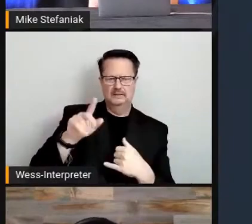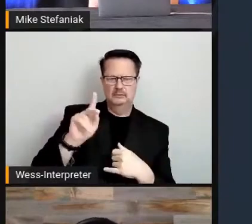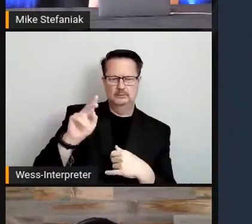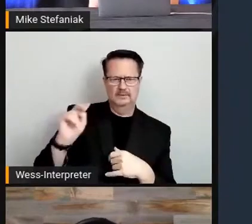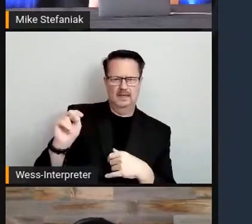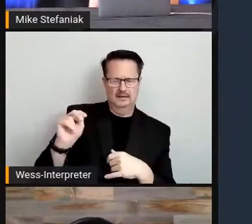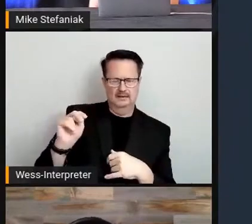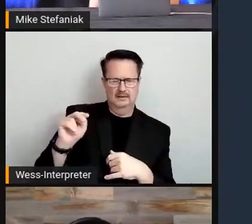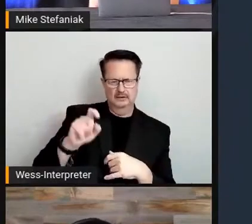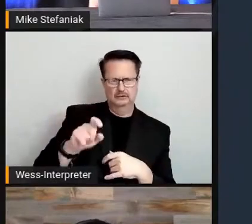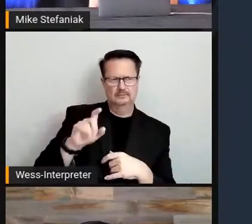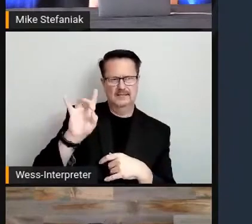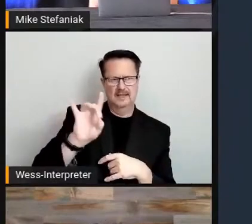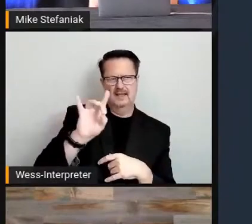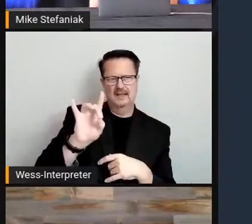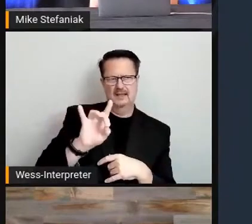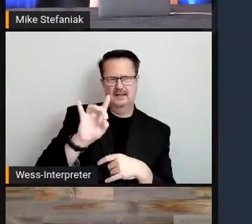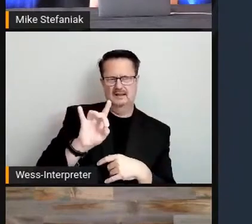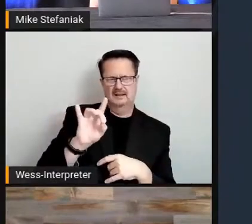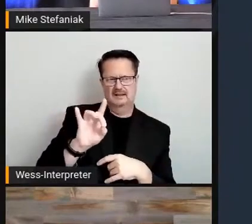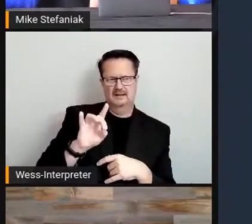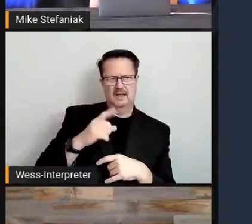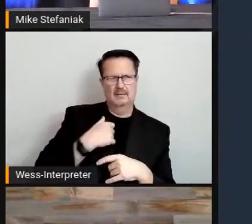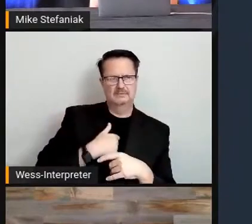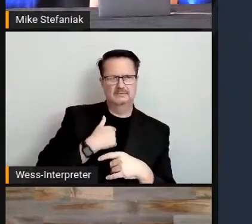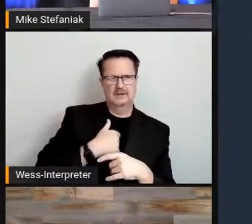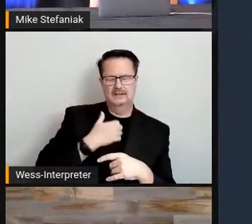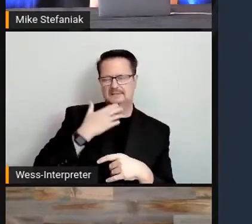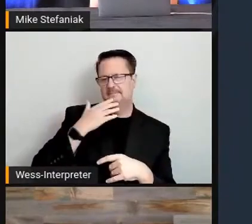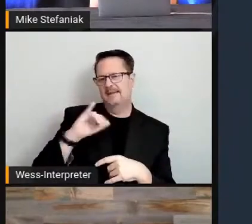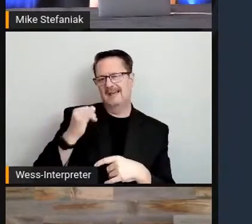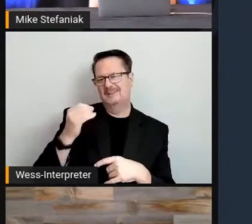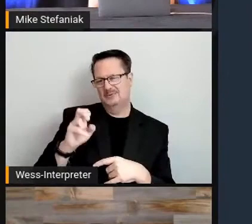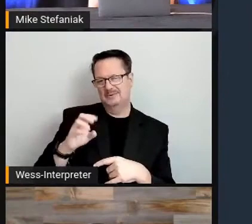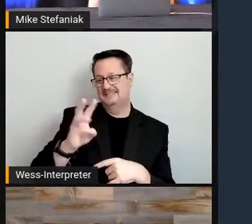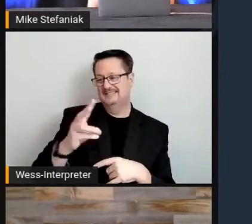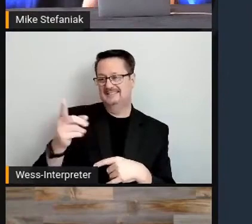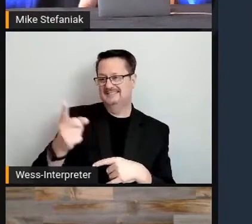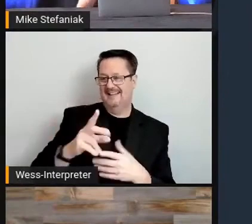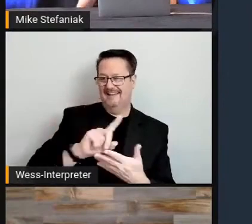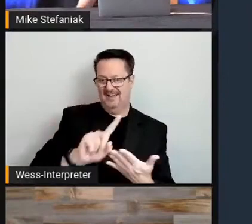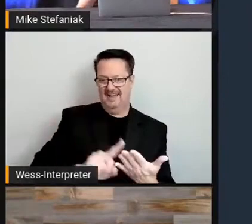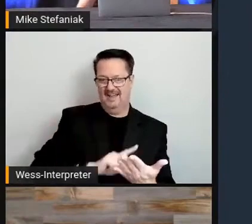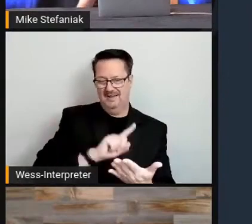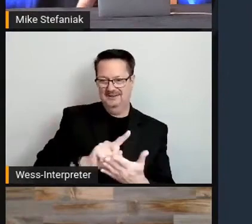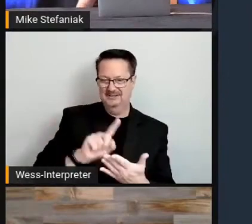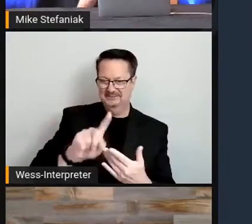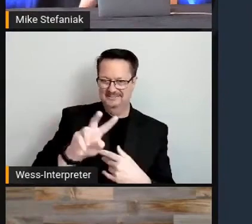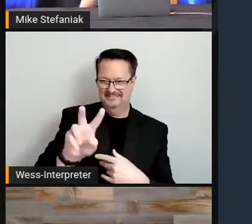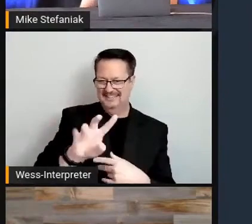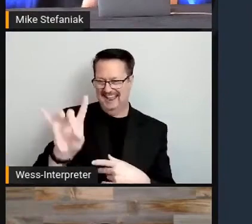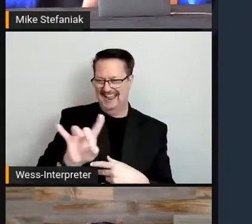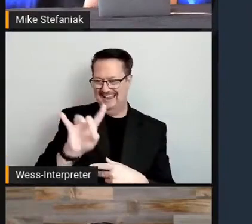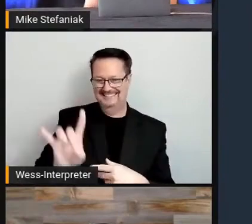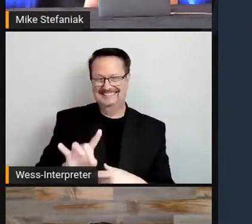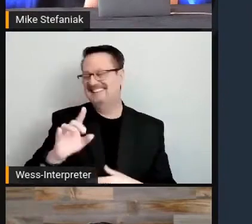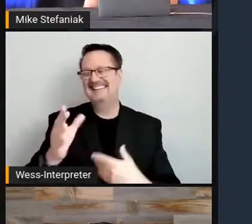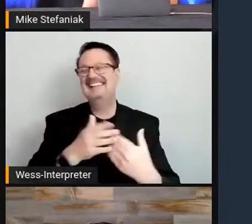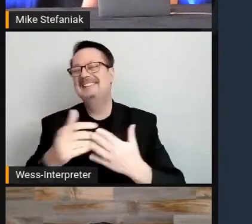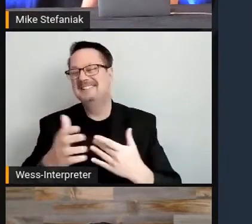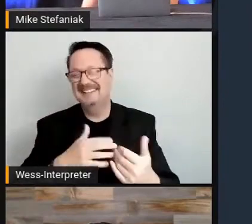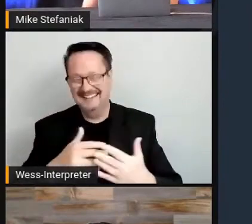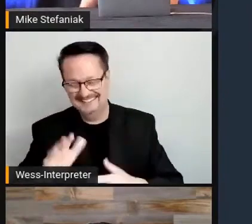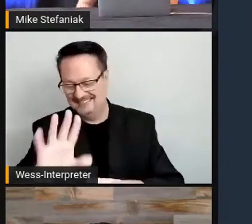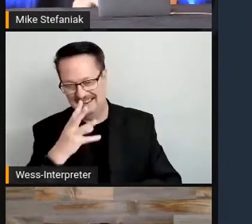like 8? Like, at least, I'm sorry, it's a bad joke. It's been 6.5 hours. I was thinking IPv8's just, but it's okay. We can keep going and just